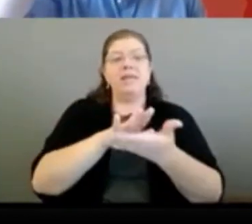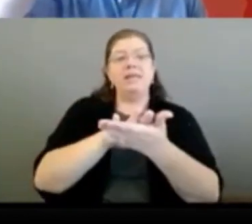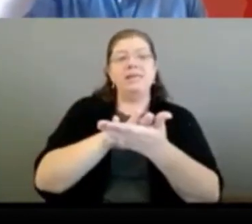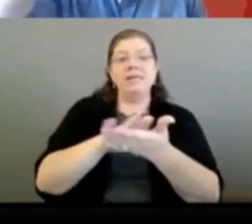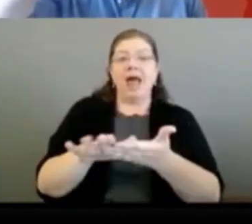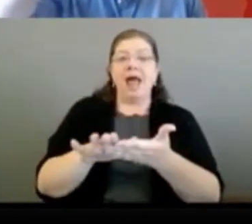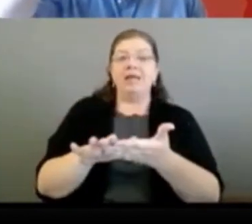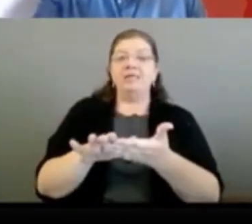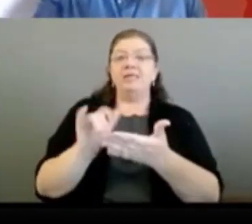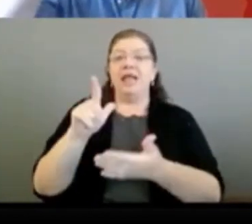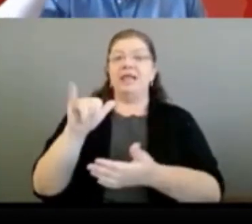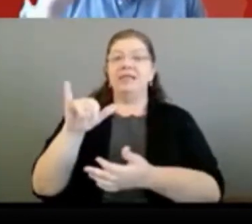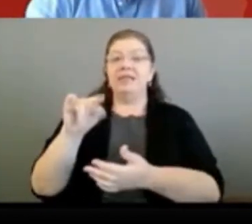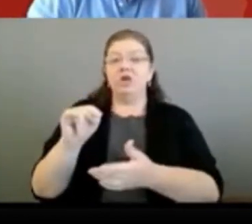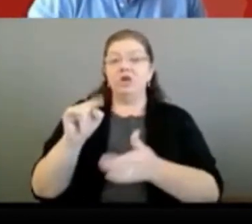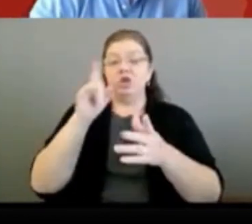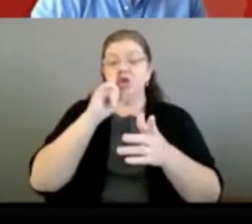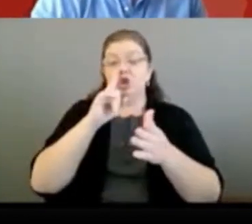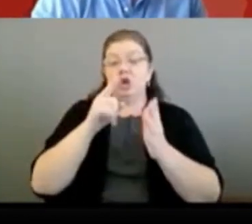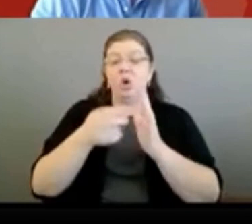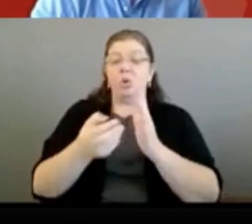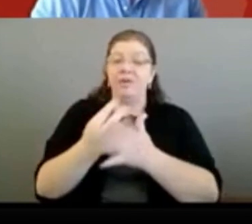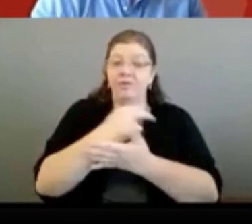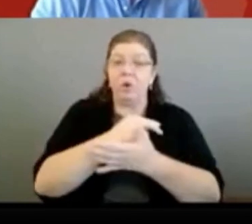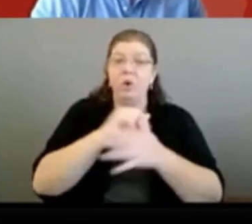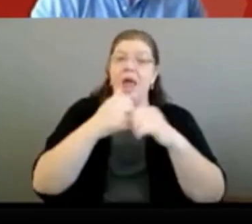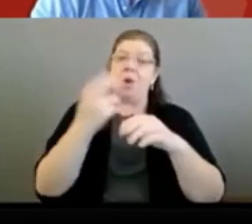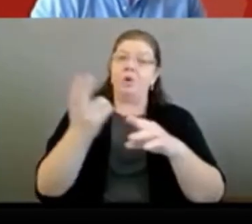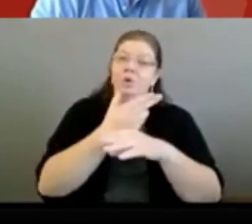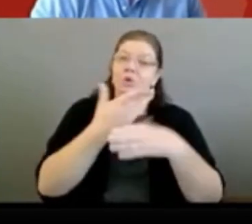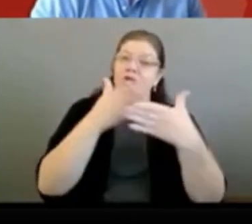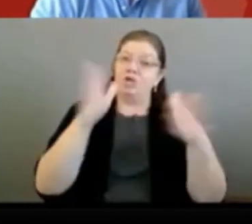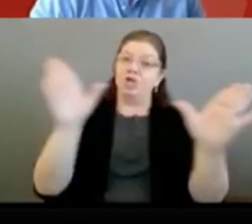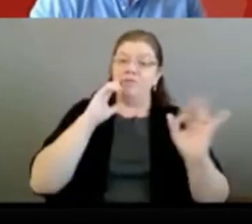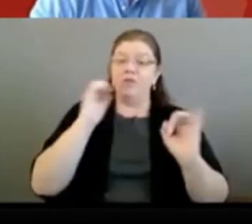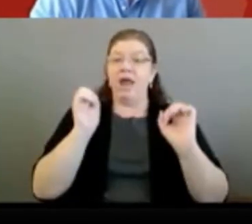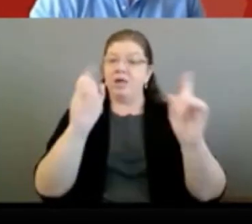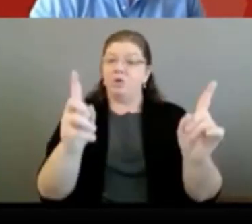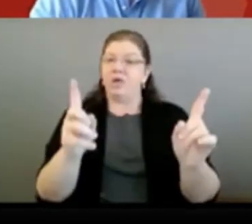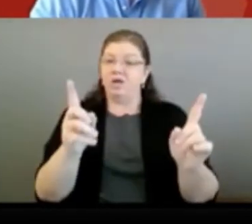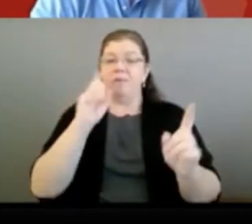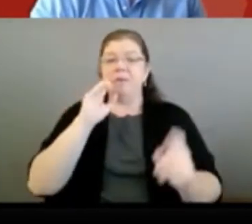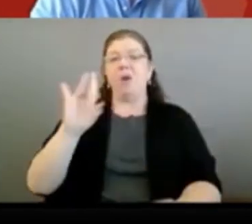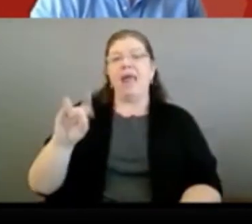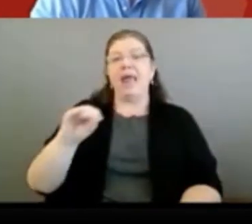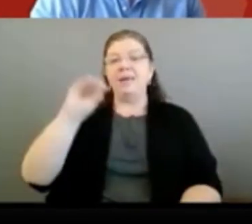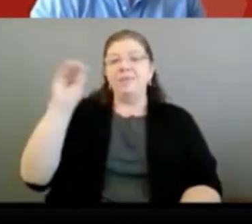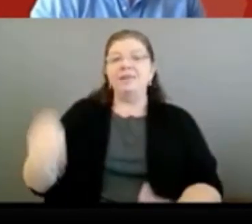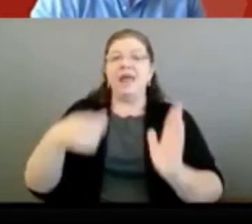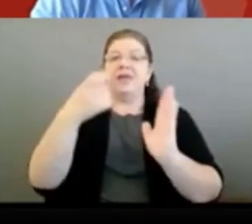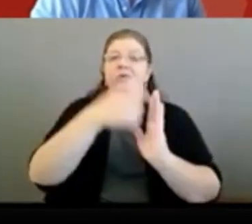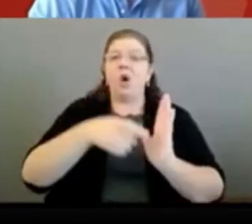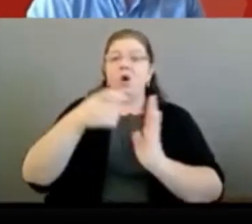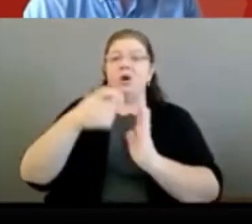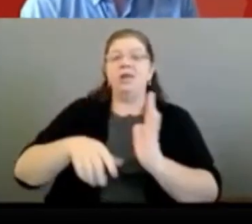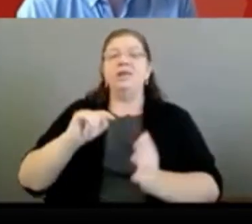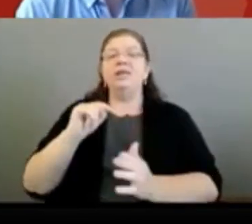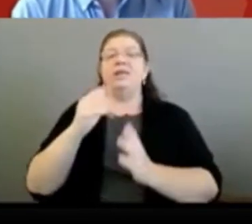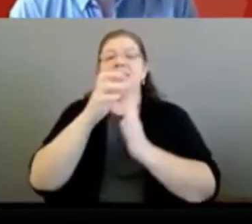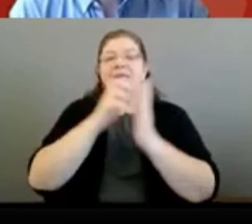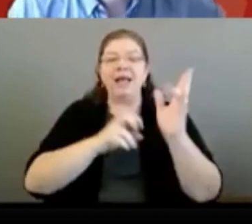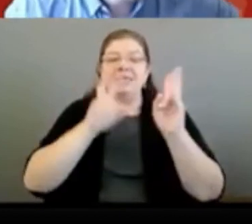literature review of how text mining has been used in education in general, but about 80% of these articles, text mining has been used